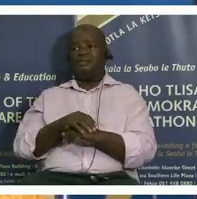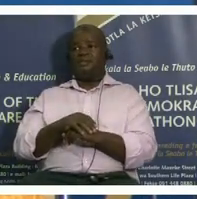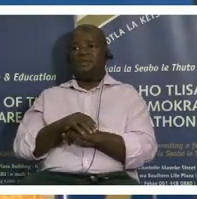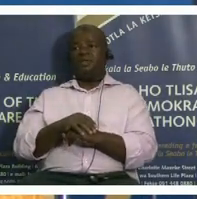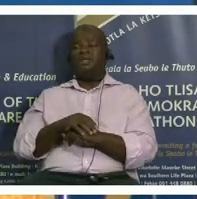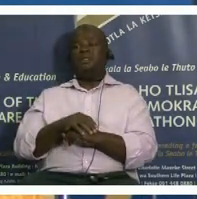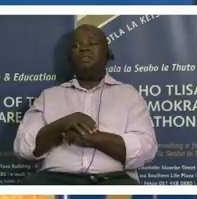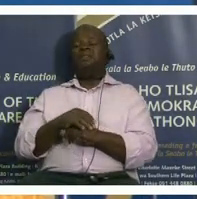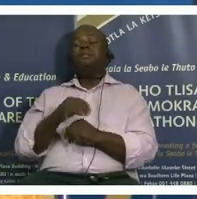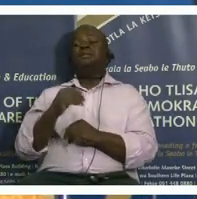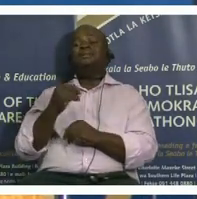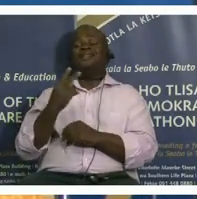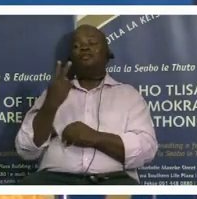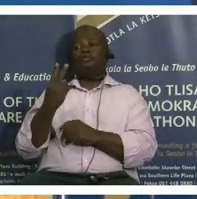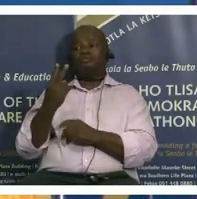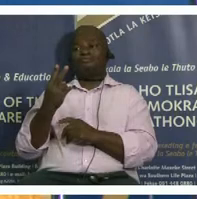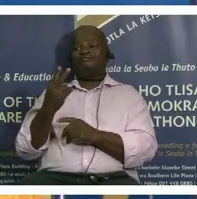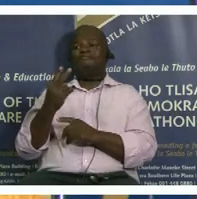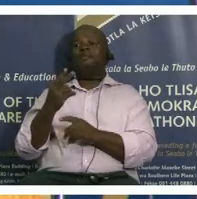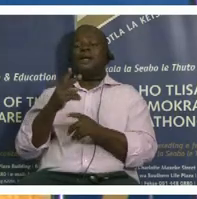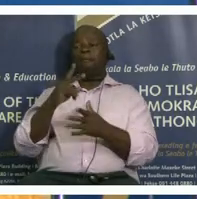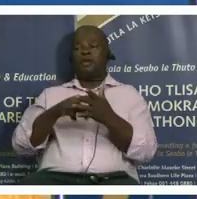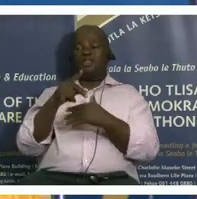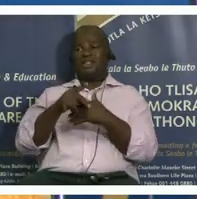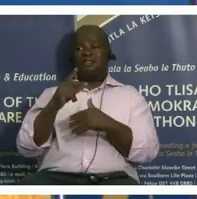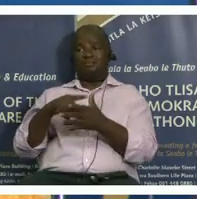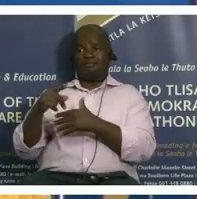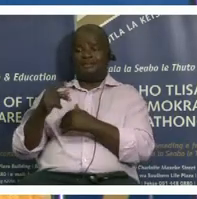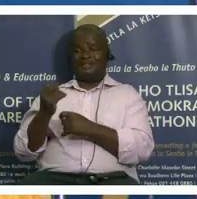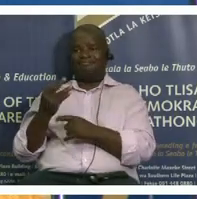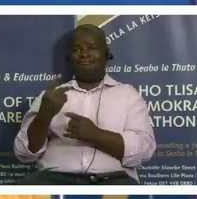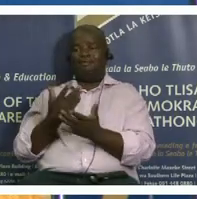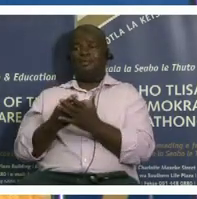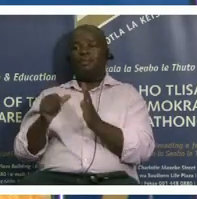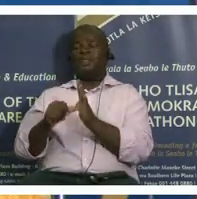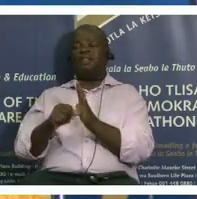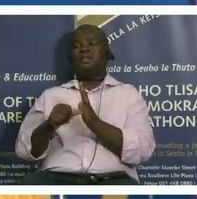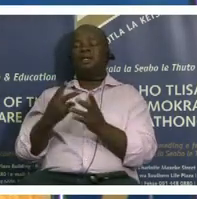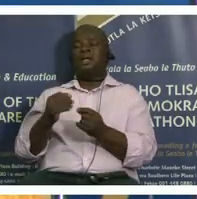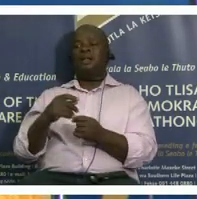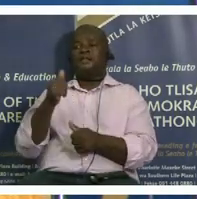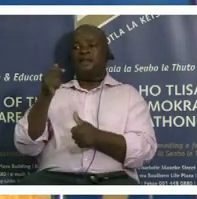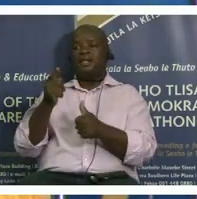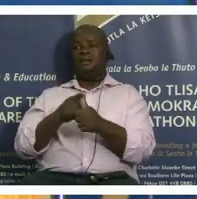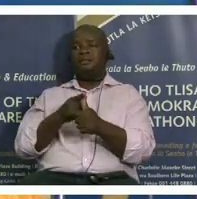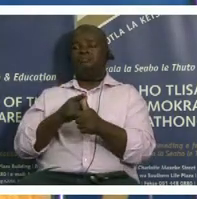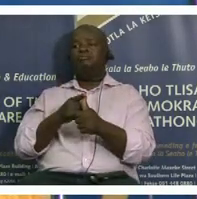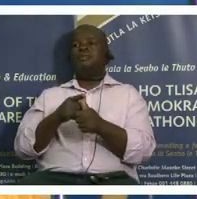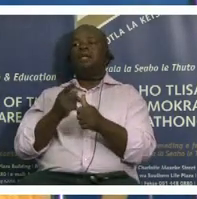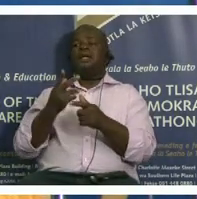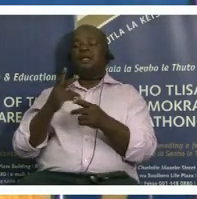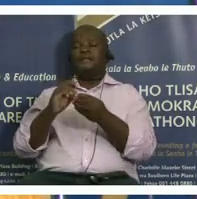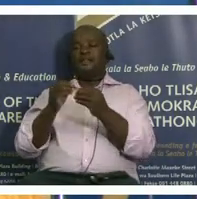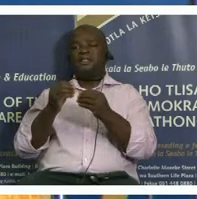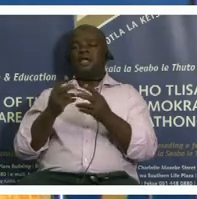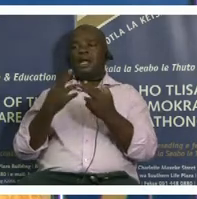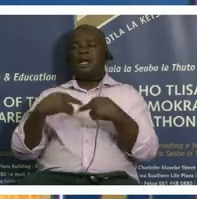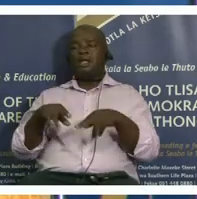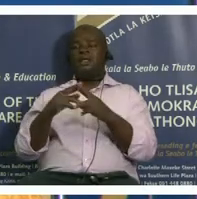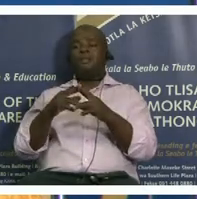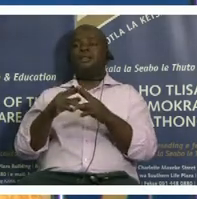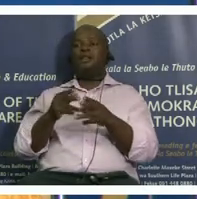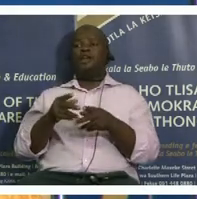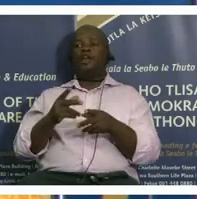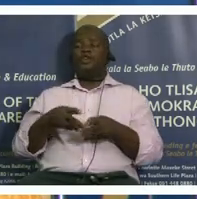Two of the strategic integrated projects in the transport sector, namely upgrade of the national route from Ventersberg